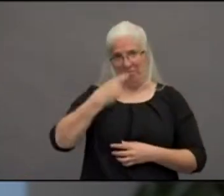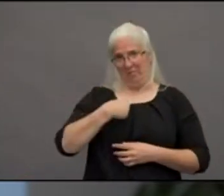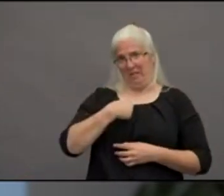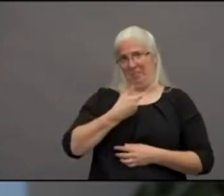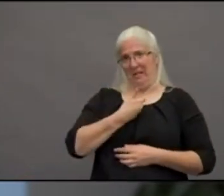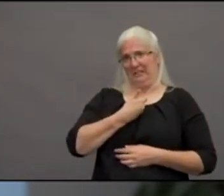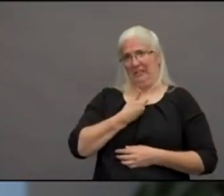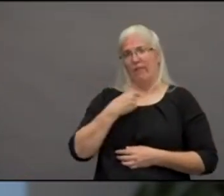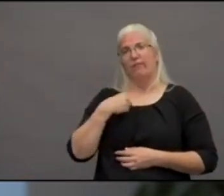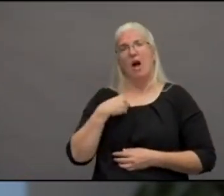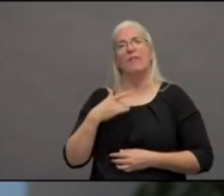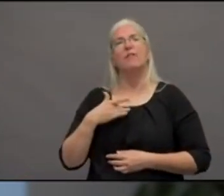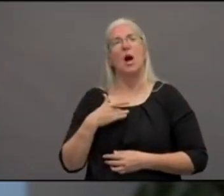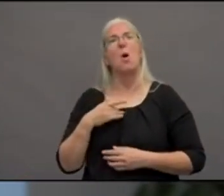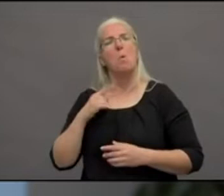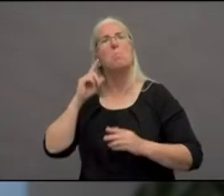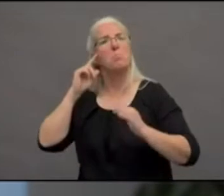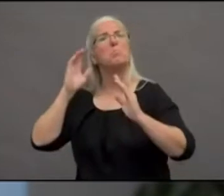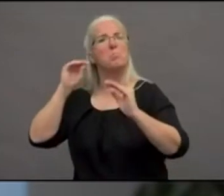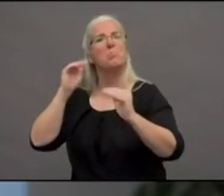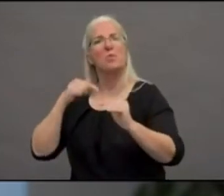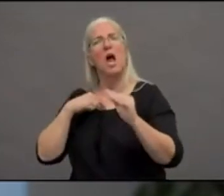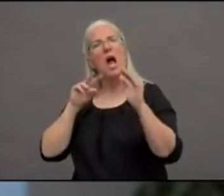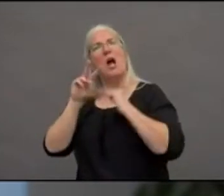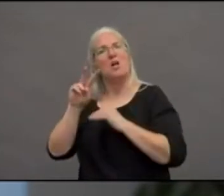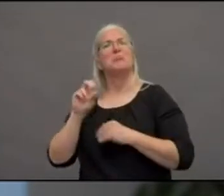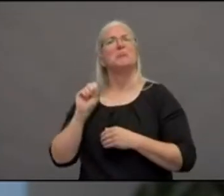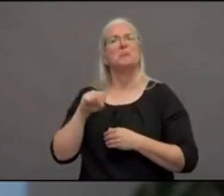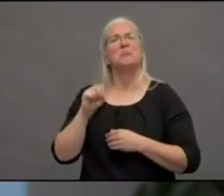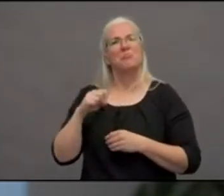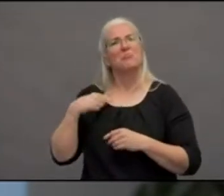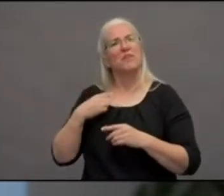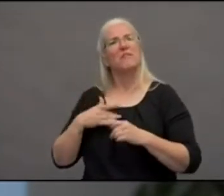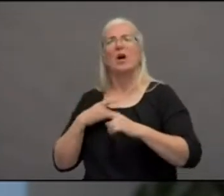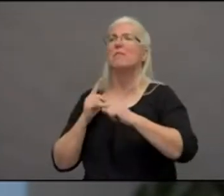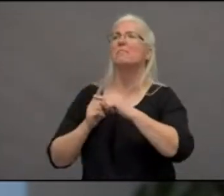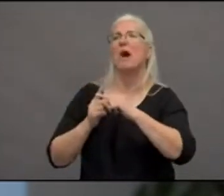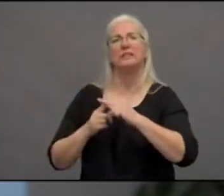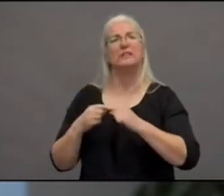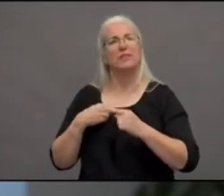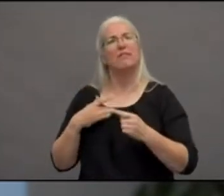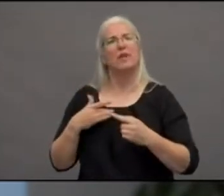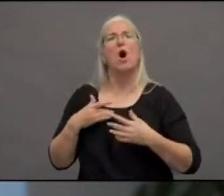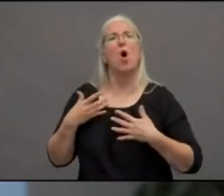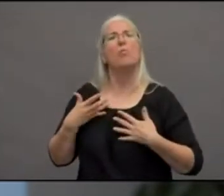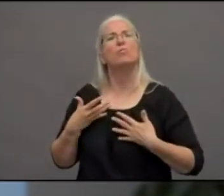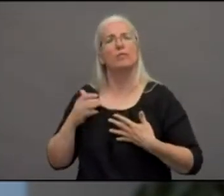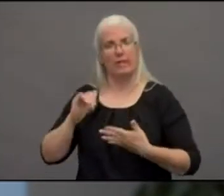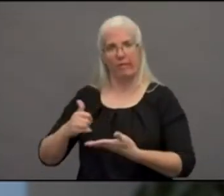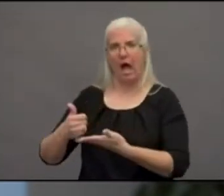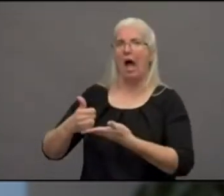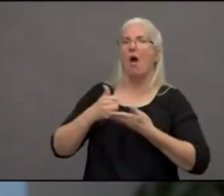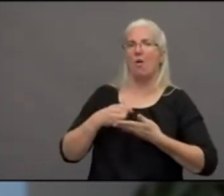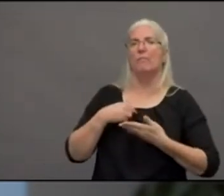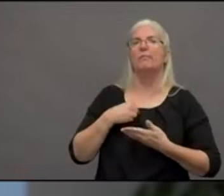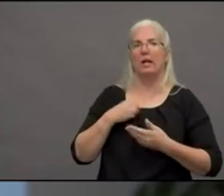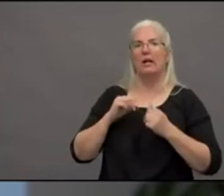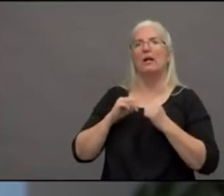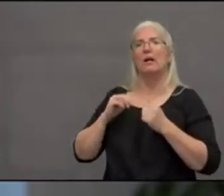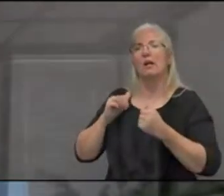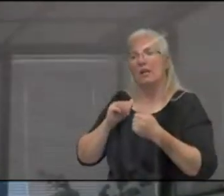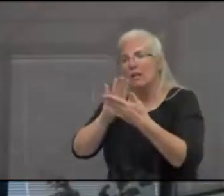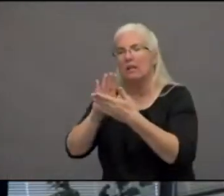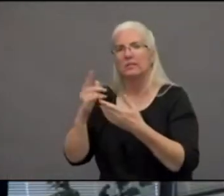future. And when we can maintain a sense of hope, that's certainly something that will help when we're facing something that's kind of more longer